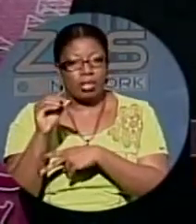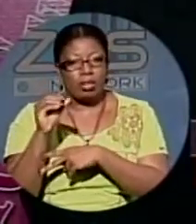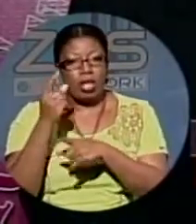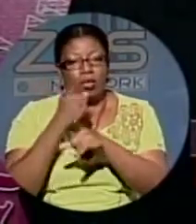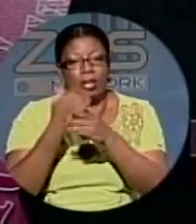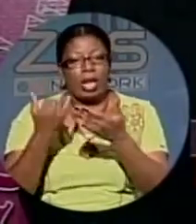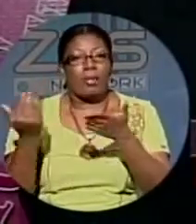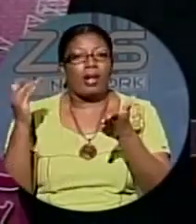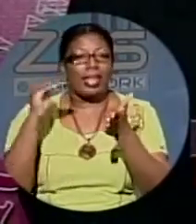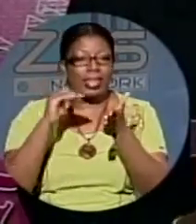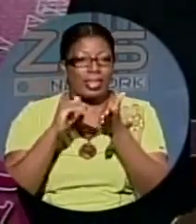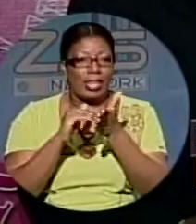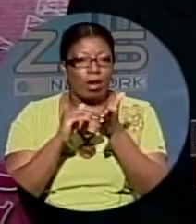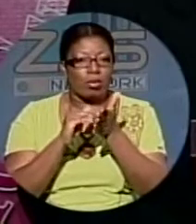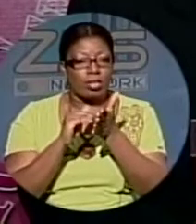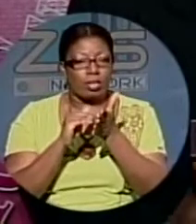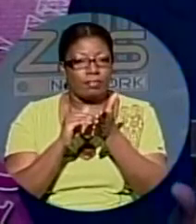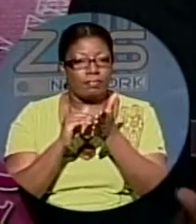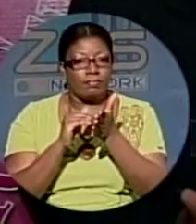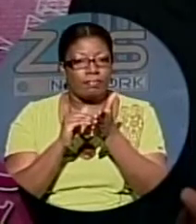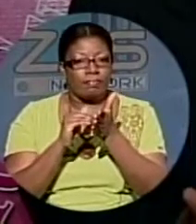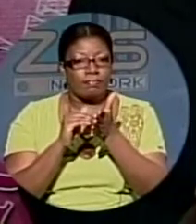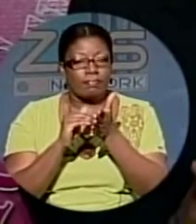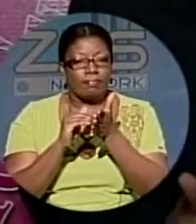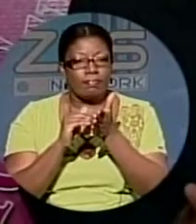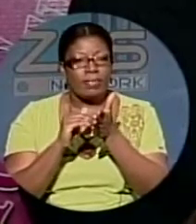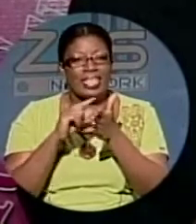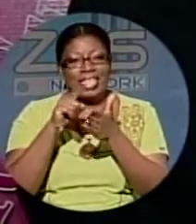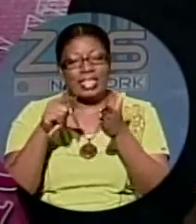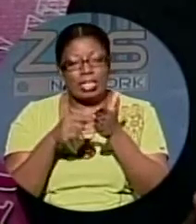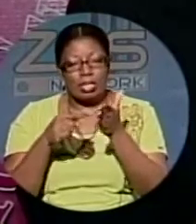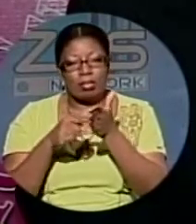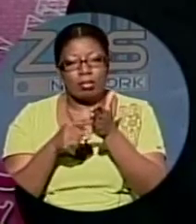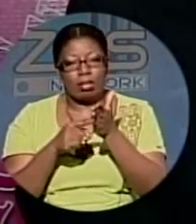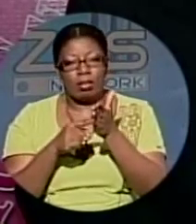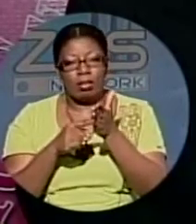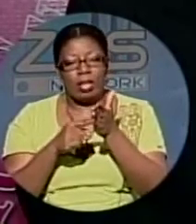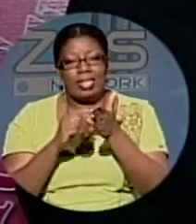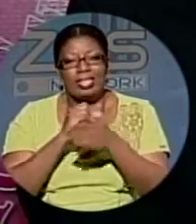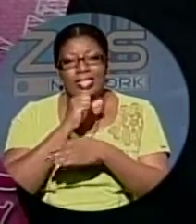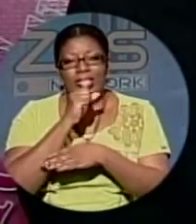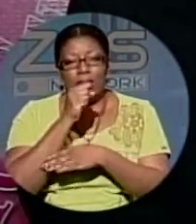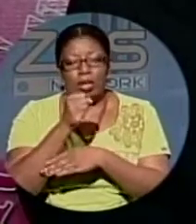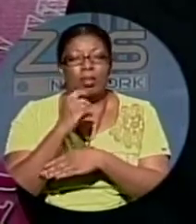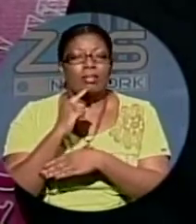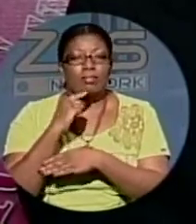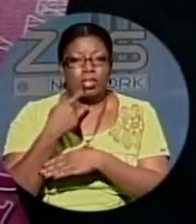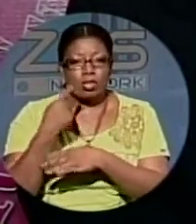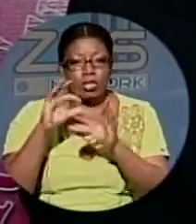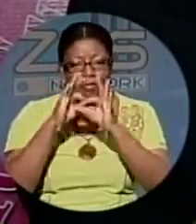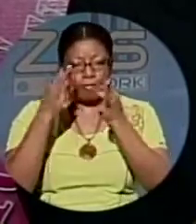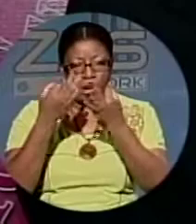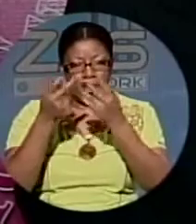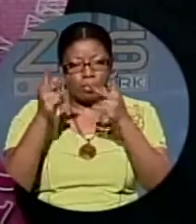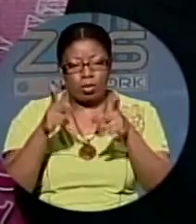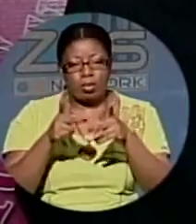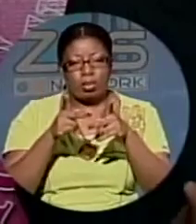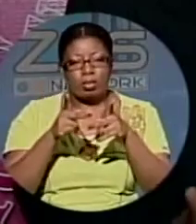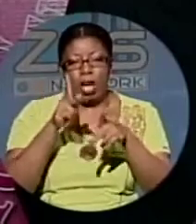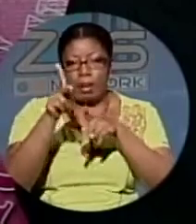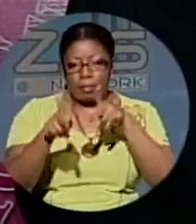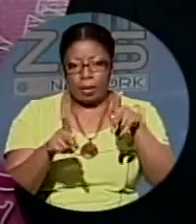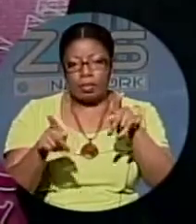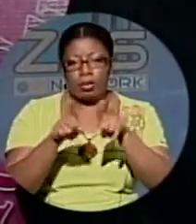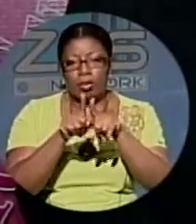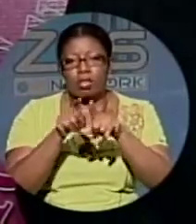1,000. And these are sincere family members, supporters, and survivors, public, private sector. You